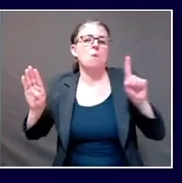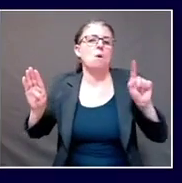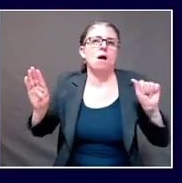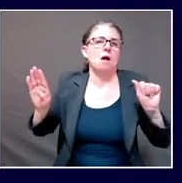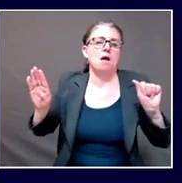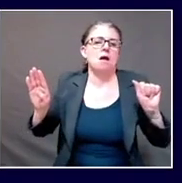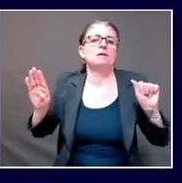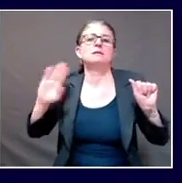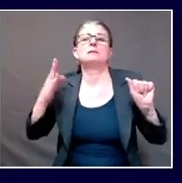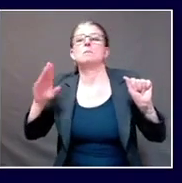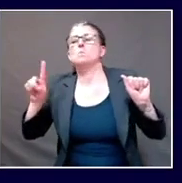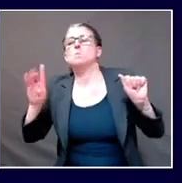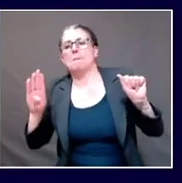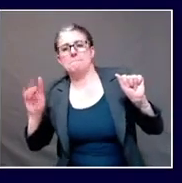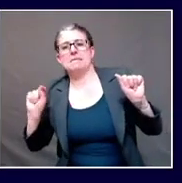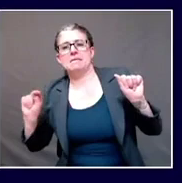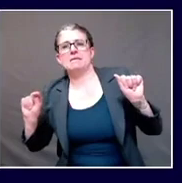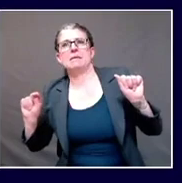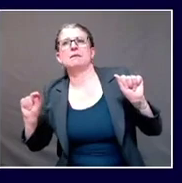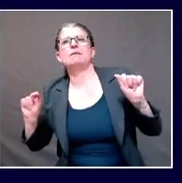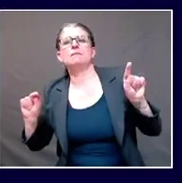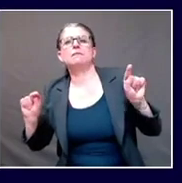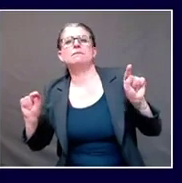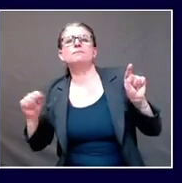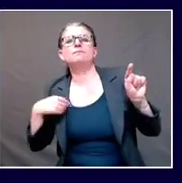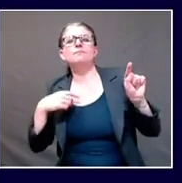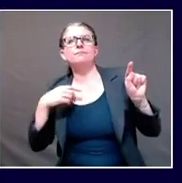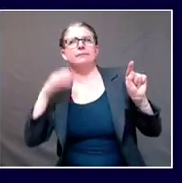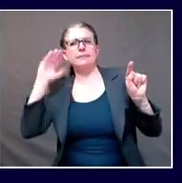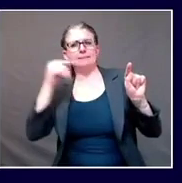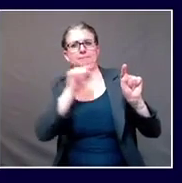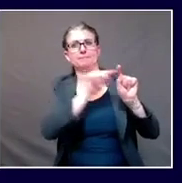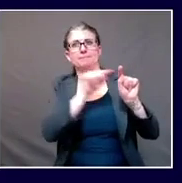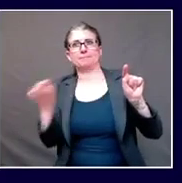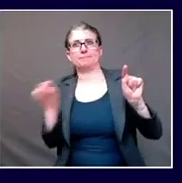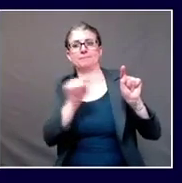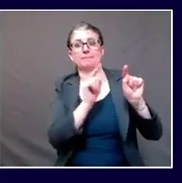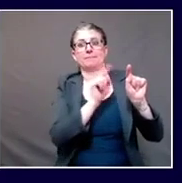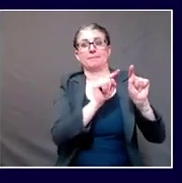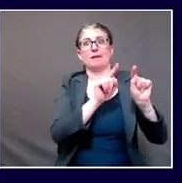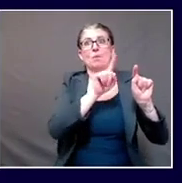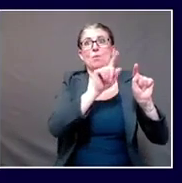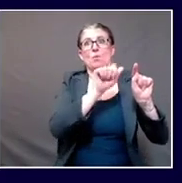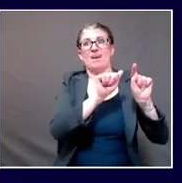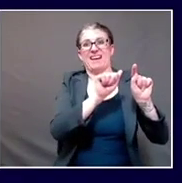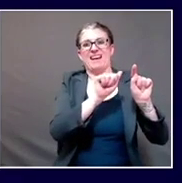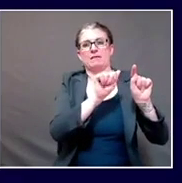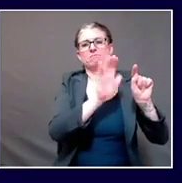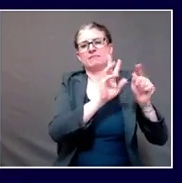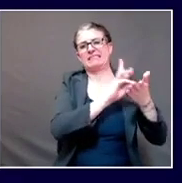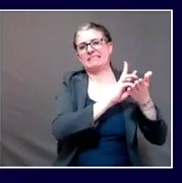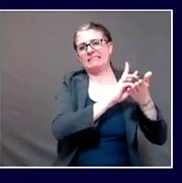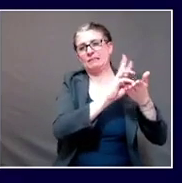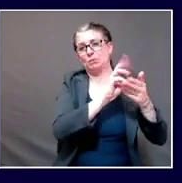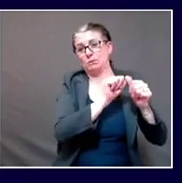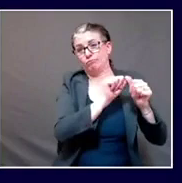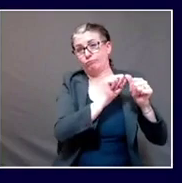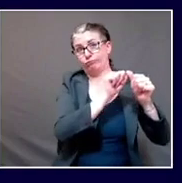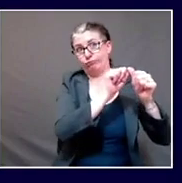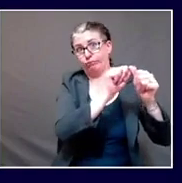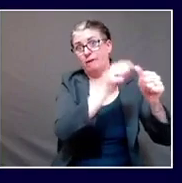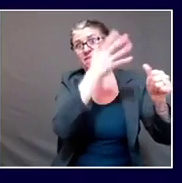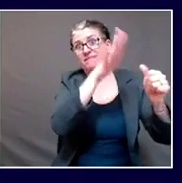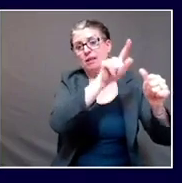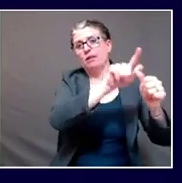It really does depend on what the production of the vaccines is. That is probably the major governing variable for how